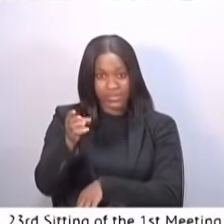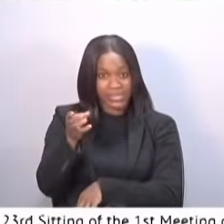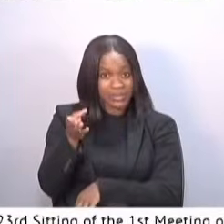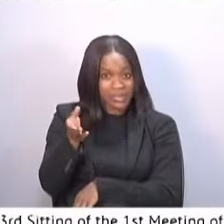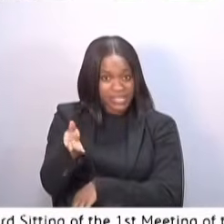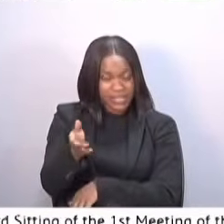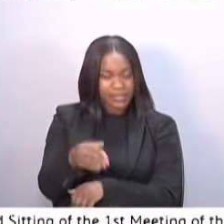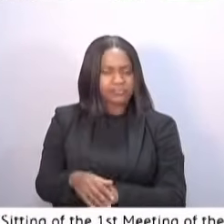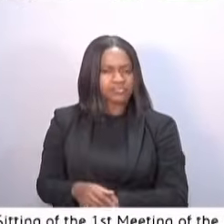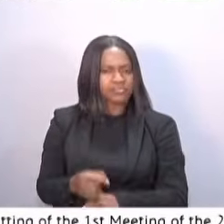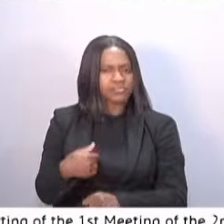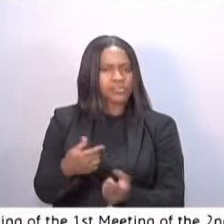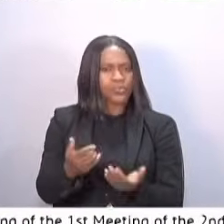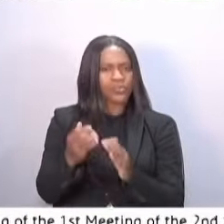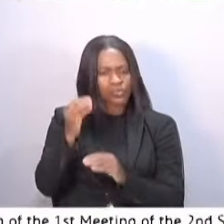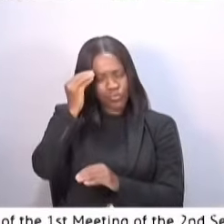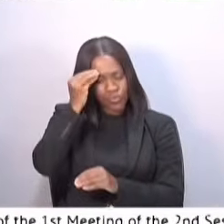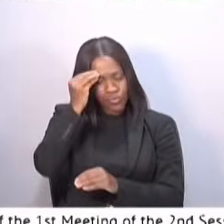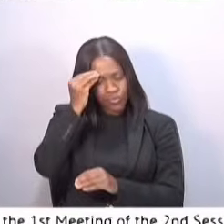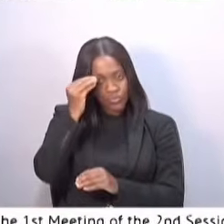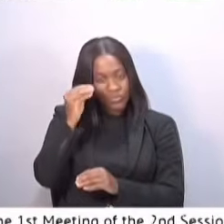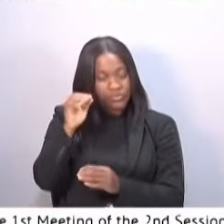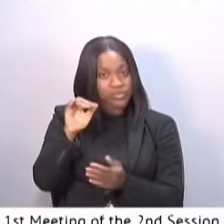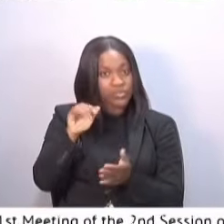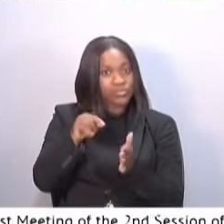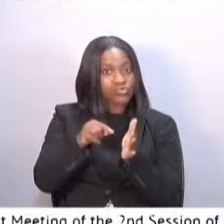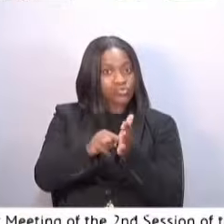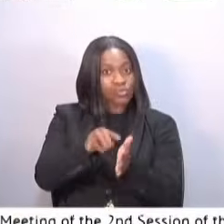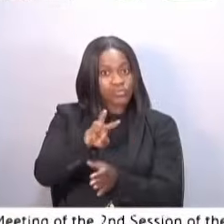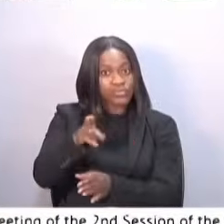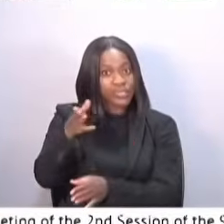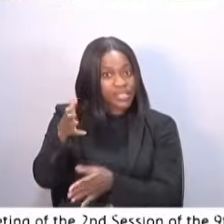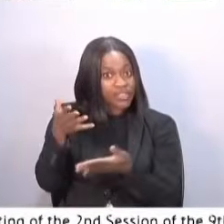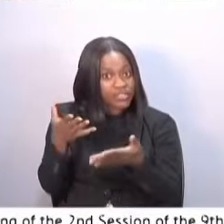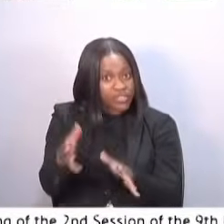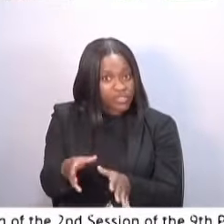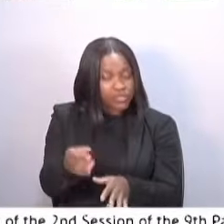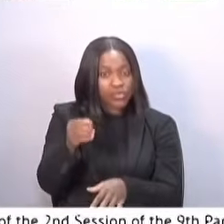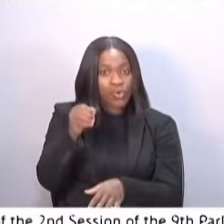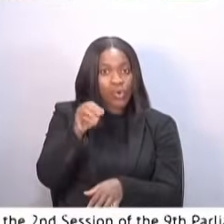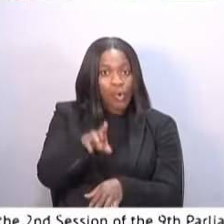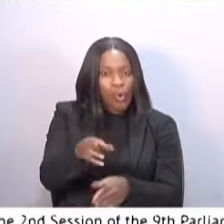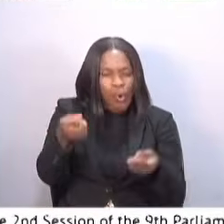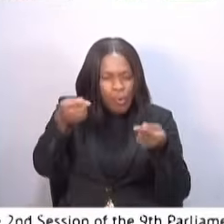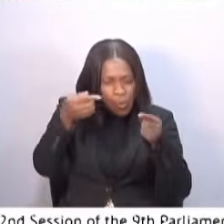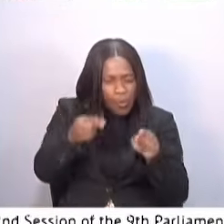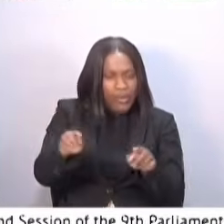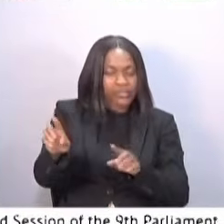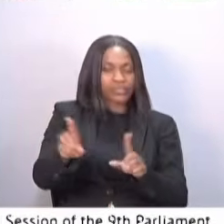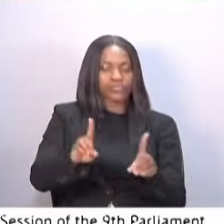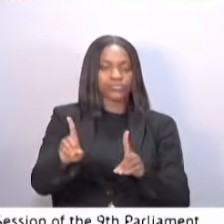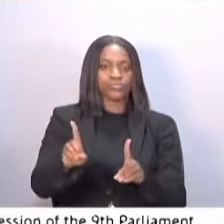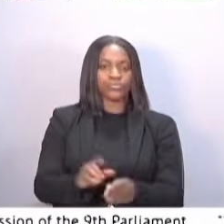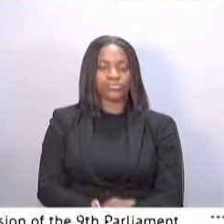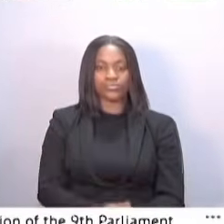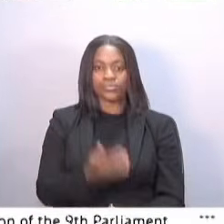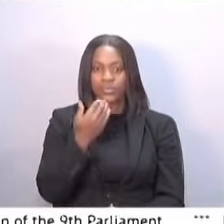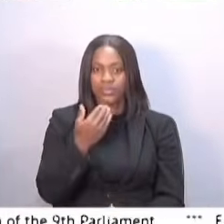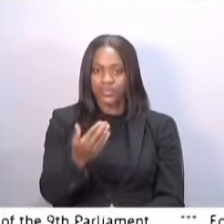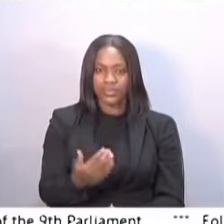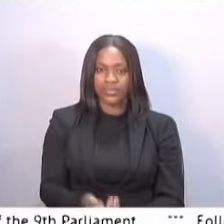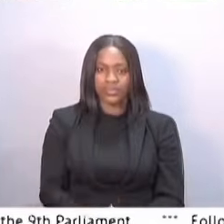asking, has the publication been done, or do you have an idea when it's going to be done? Thank